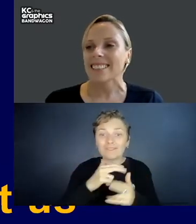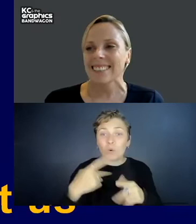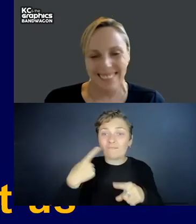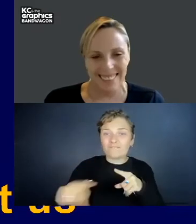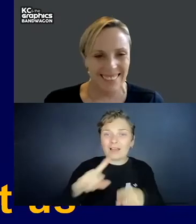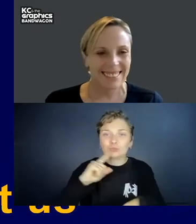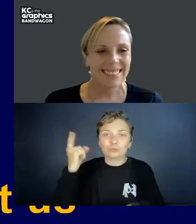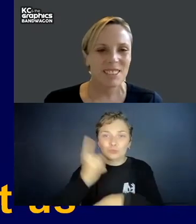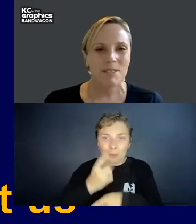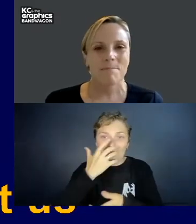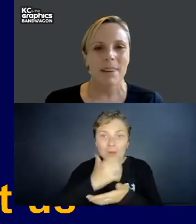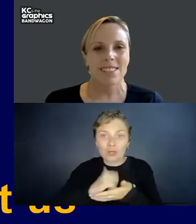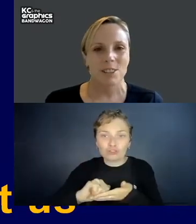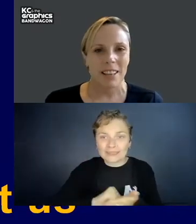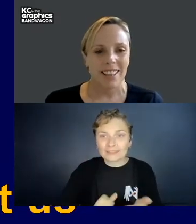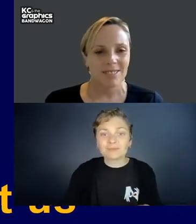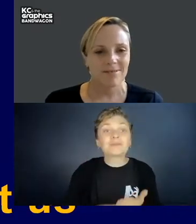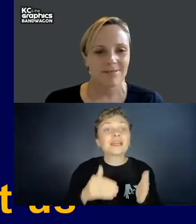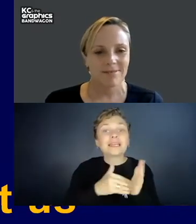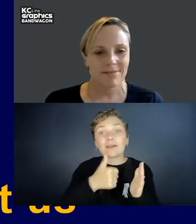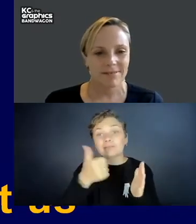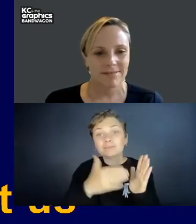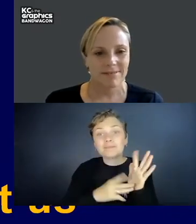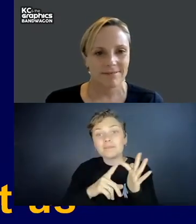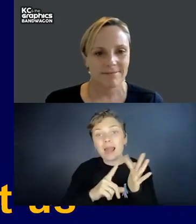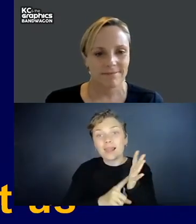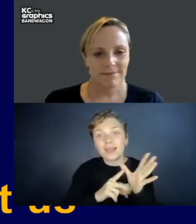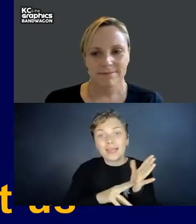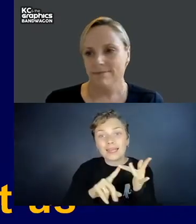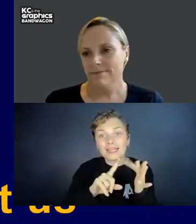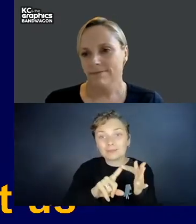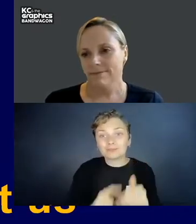start. Back to you, Melanie.